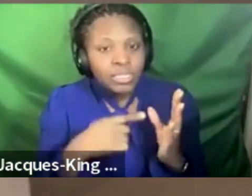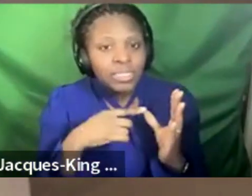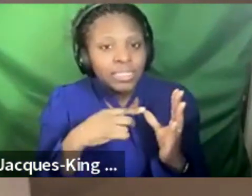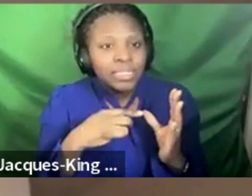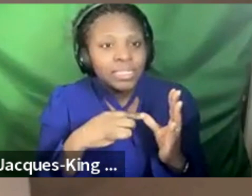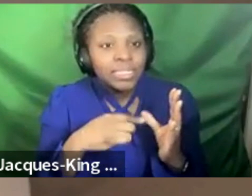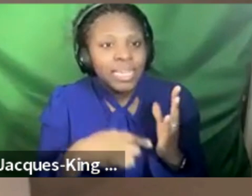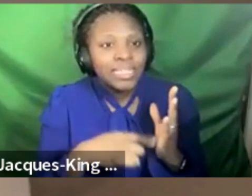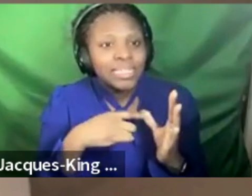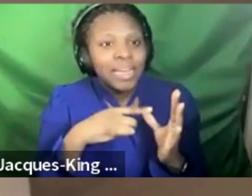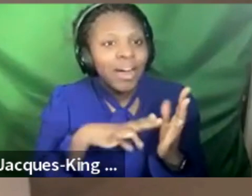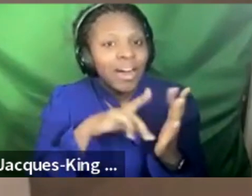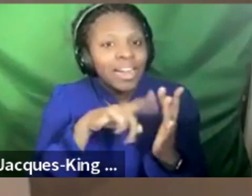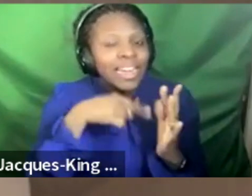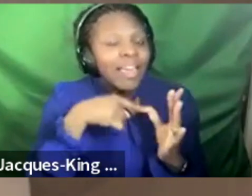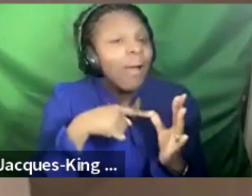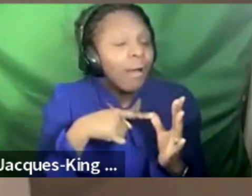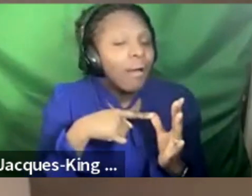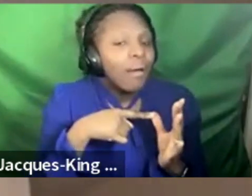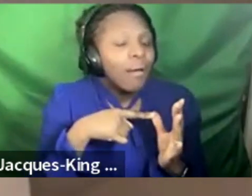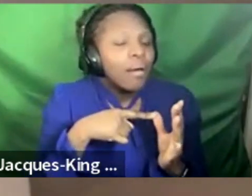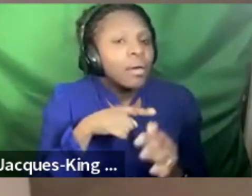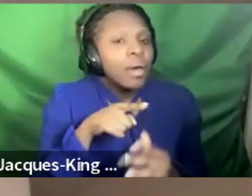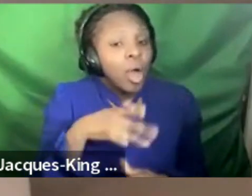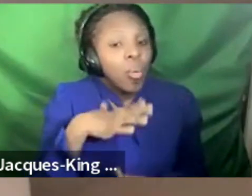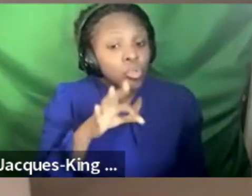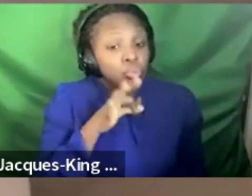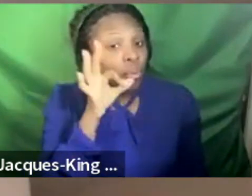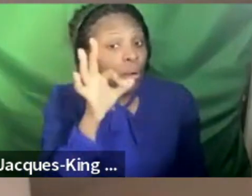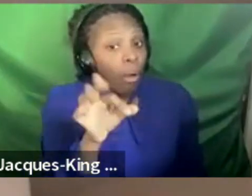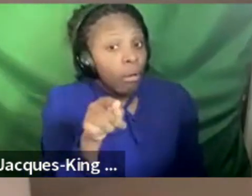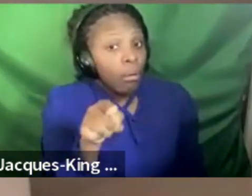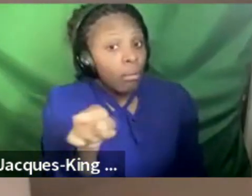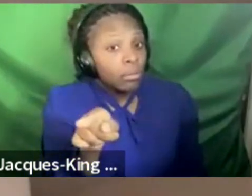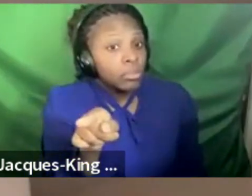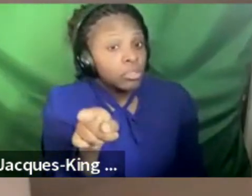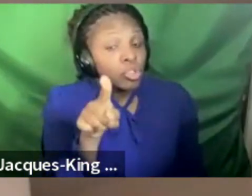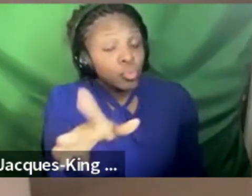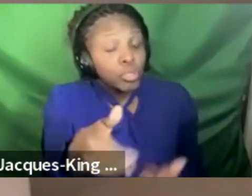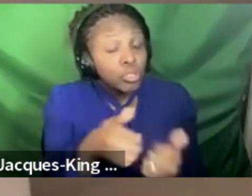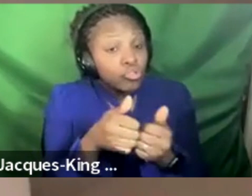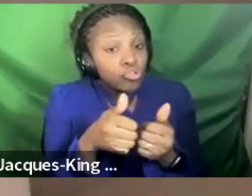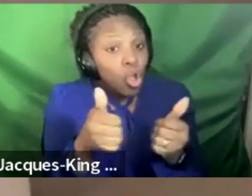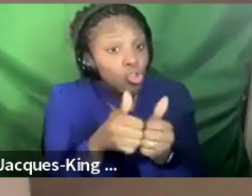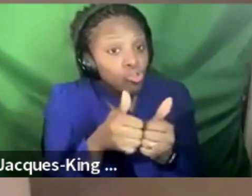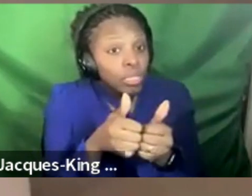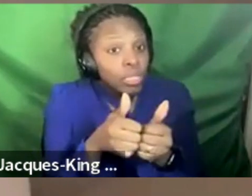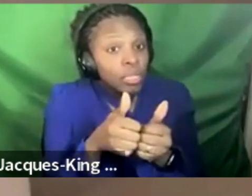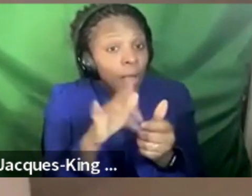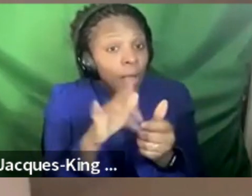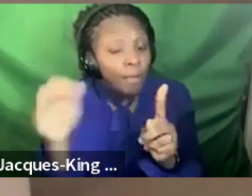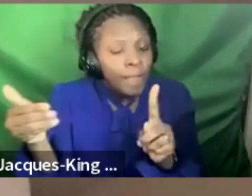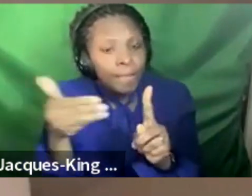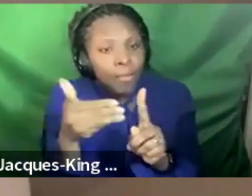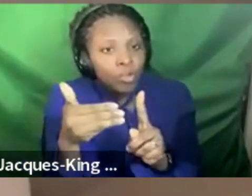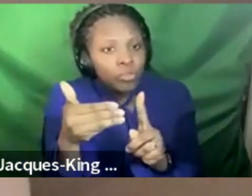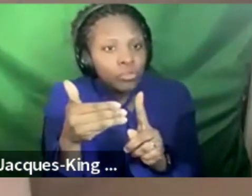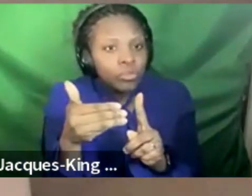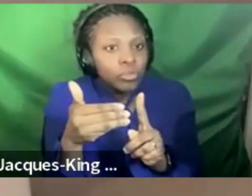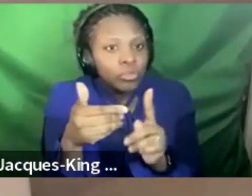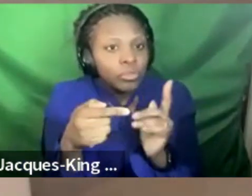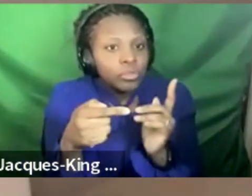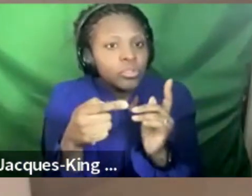Titania. And I wanted to ask you what, if you would agree that the approach